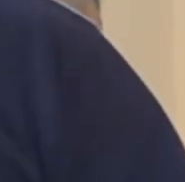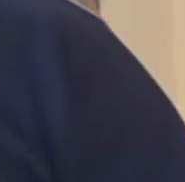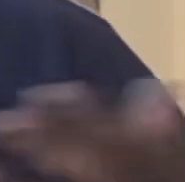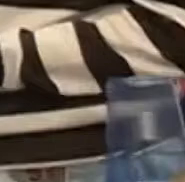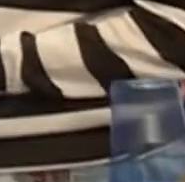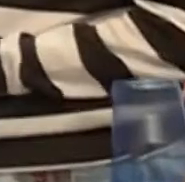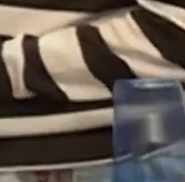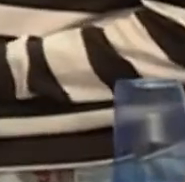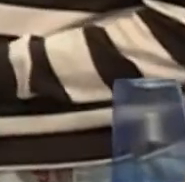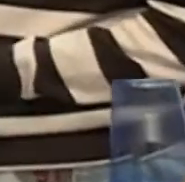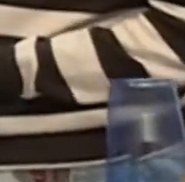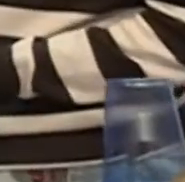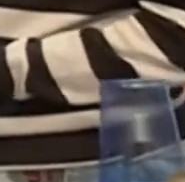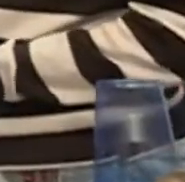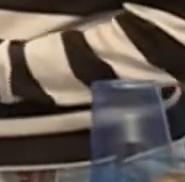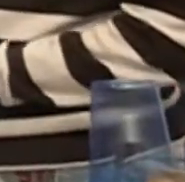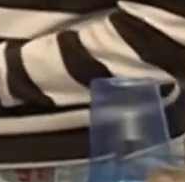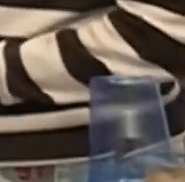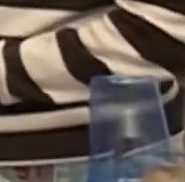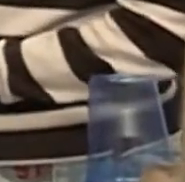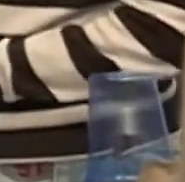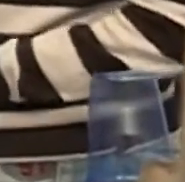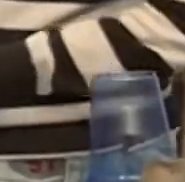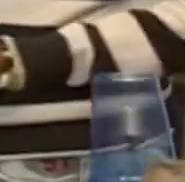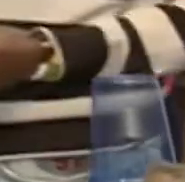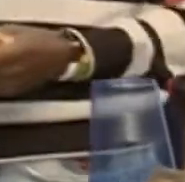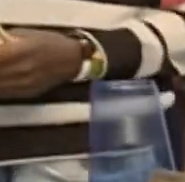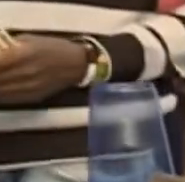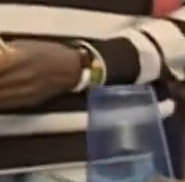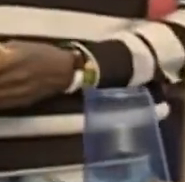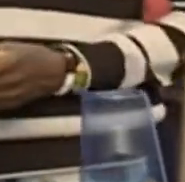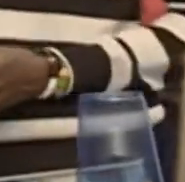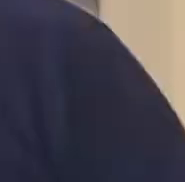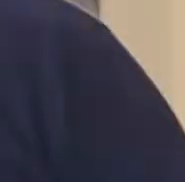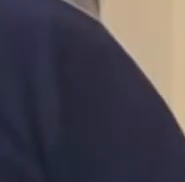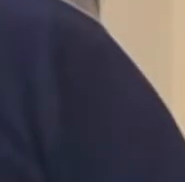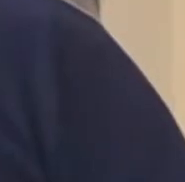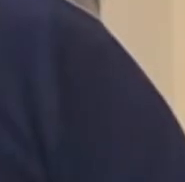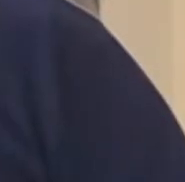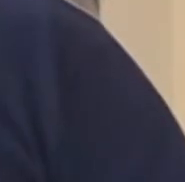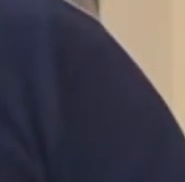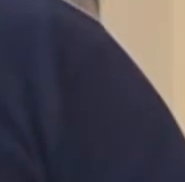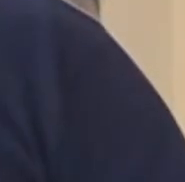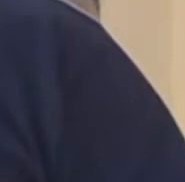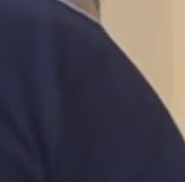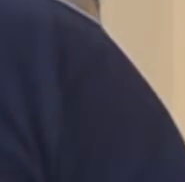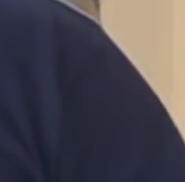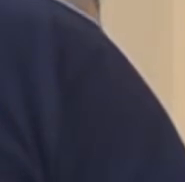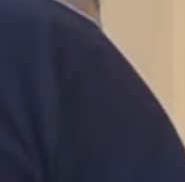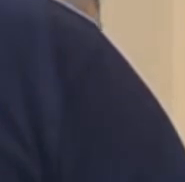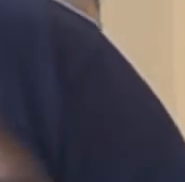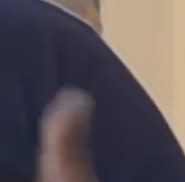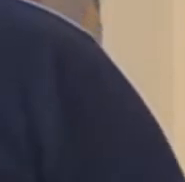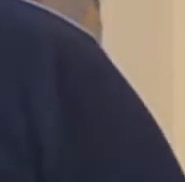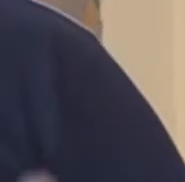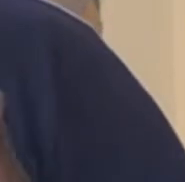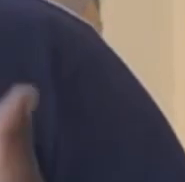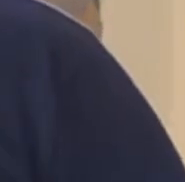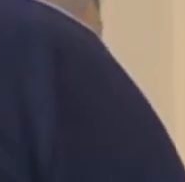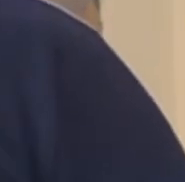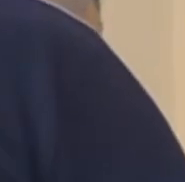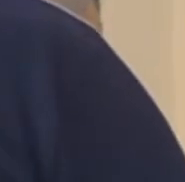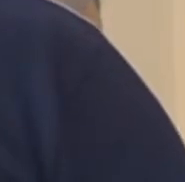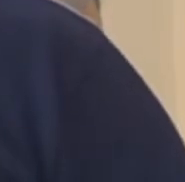there whenever we come for your advices, and we are grateful. And we ask that